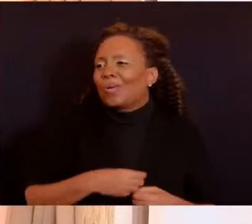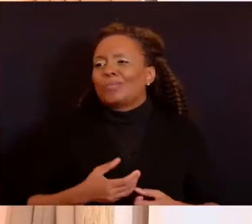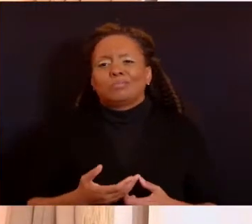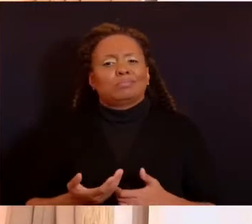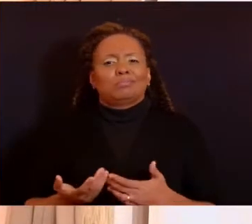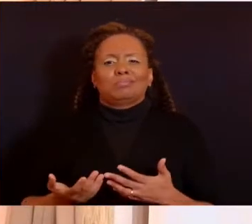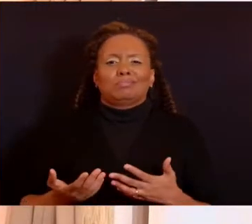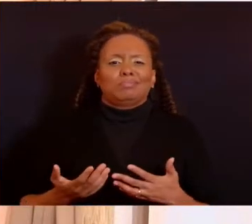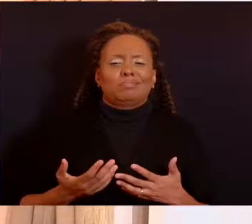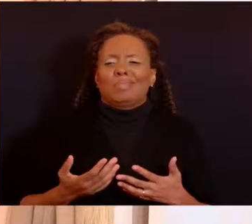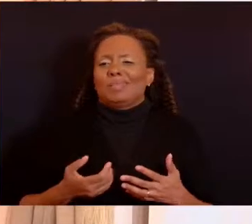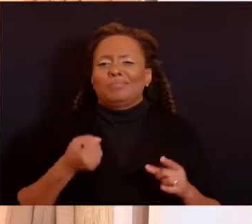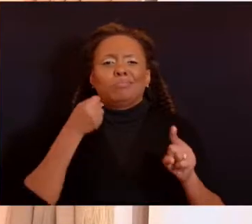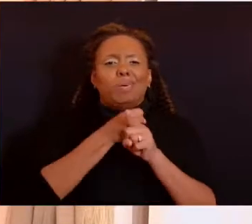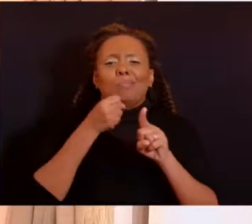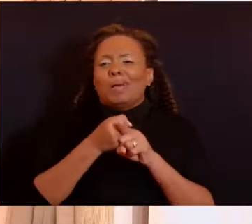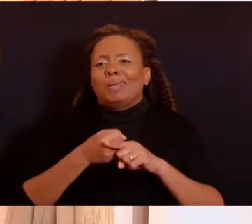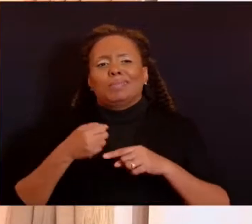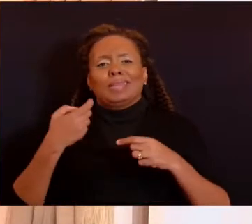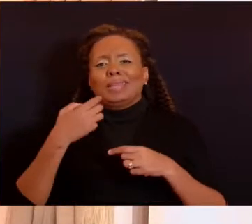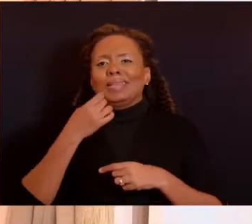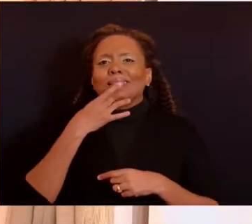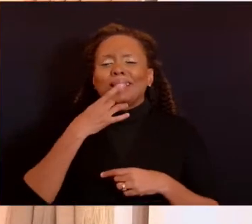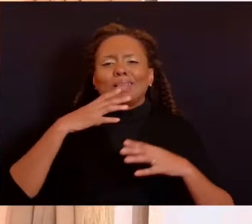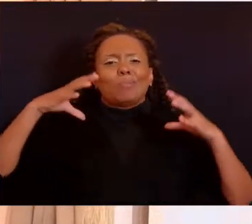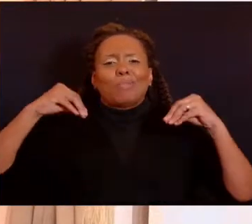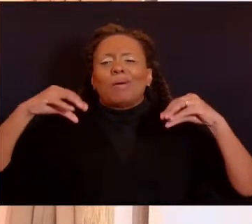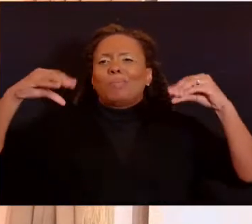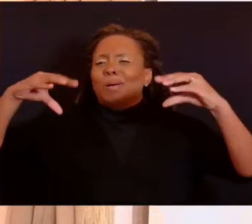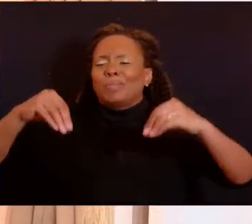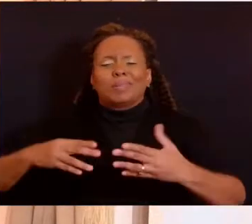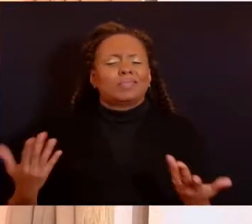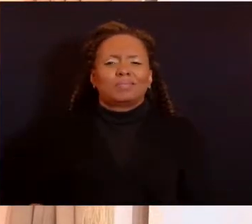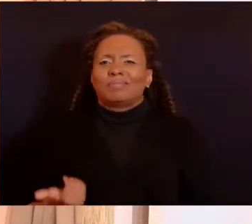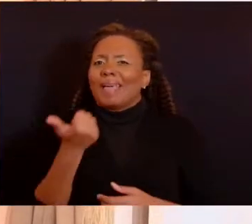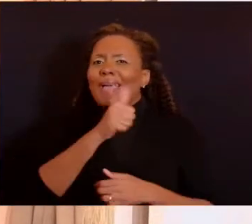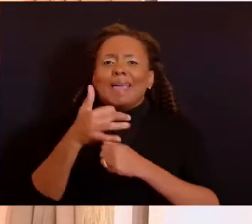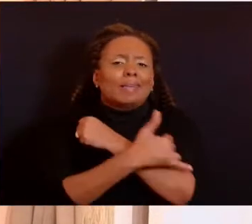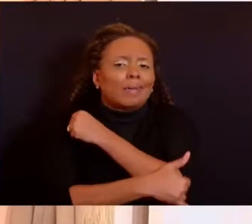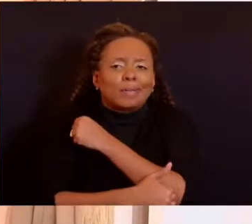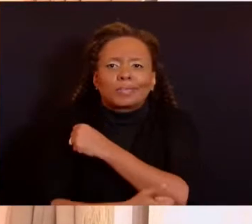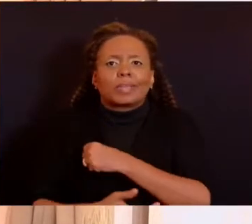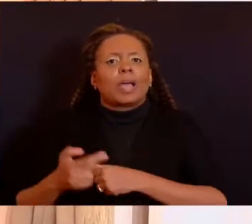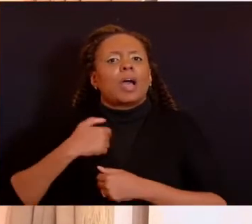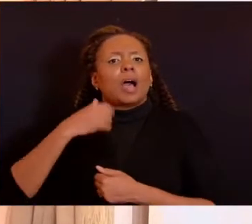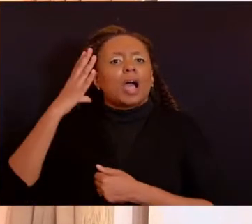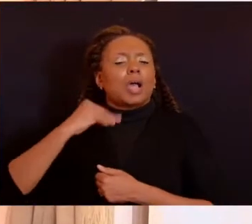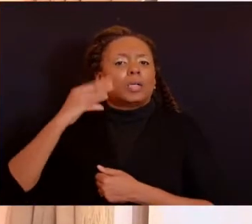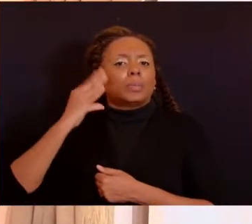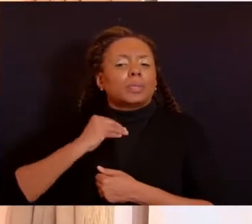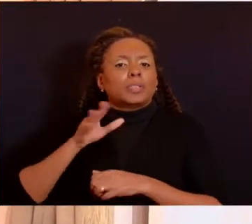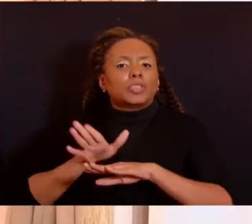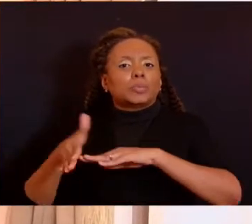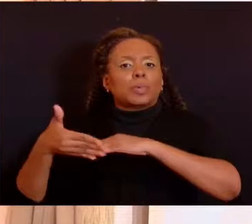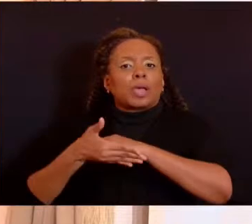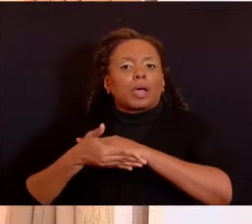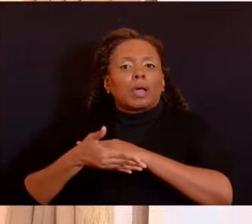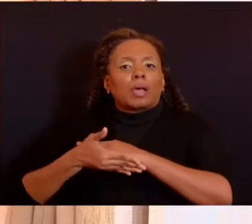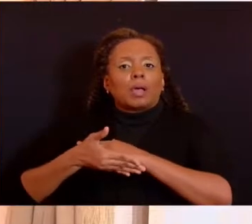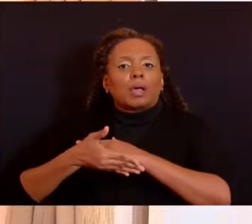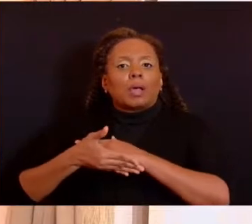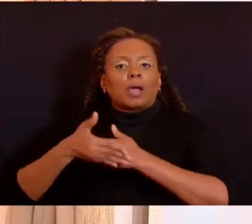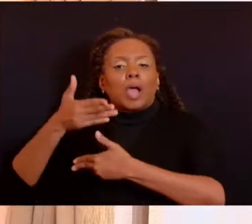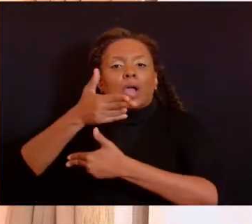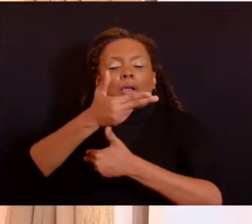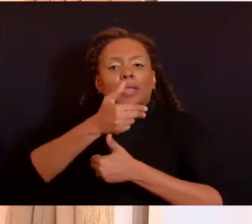Jamaica, and I know what it is to, from the Sunday to the Thursday, to be in a house that had no